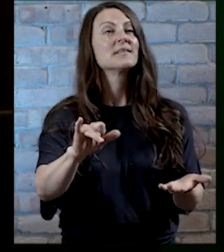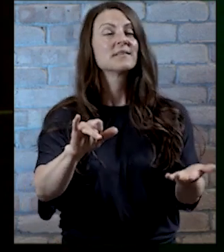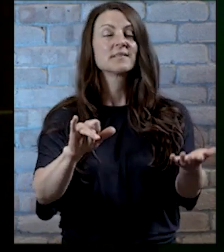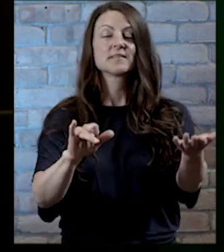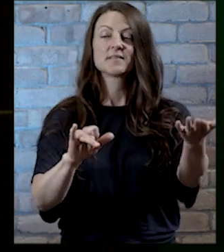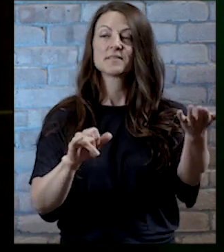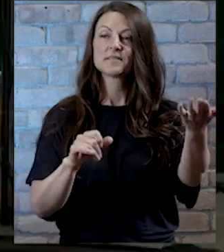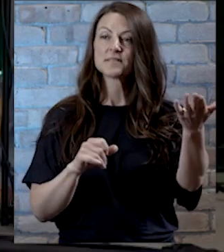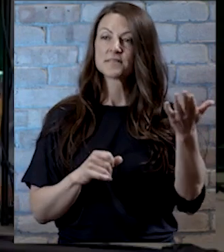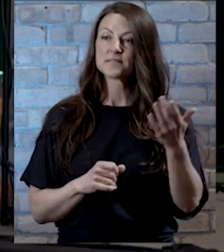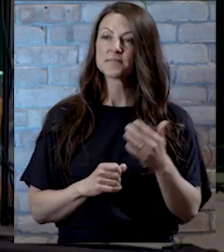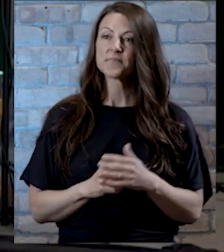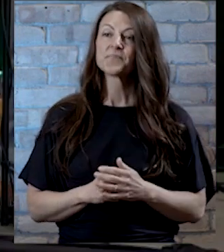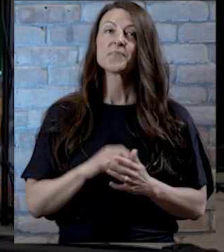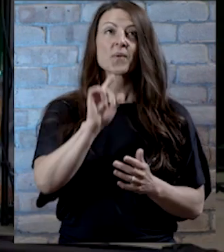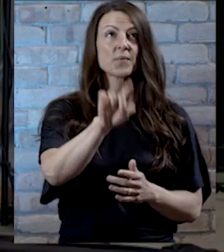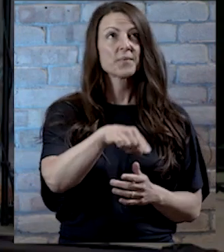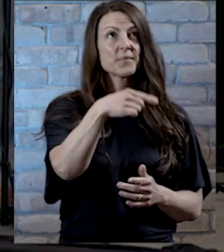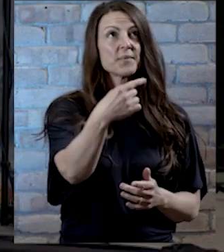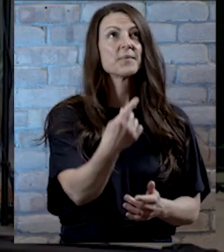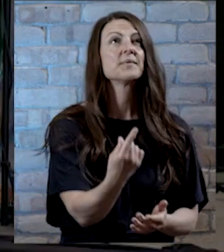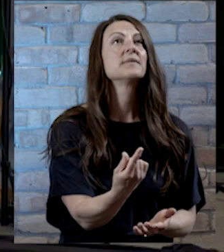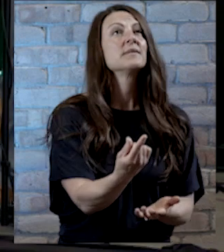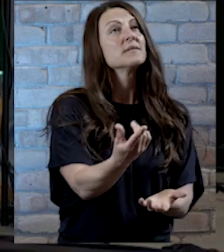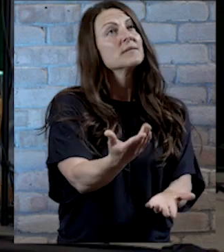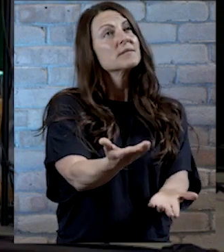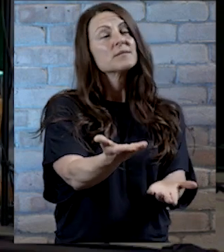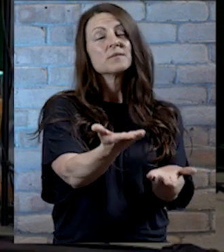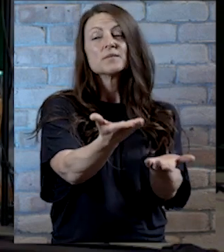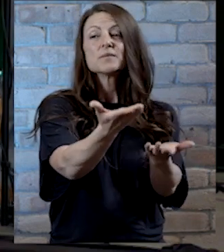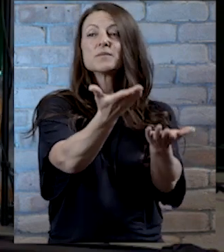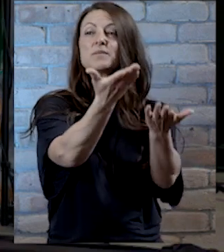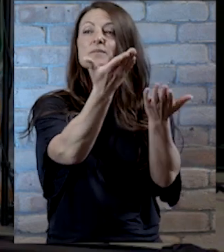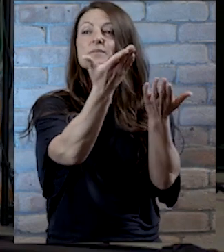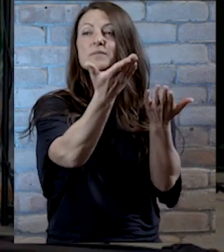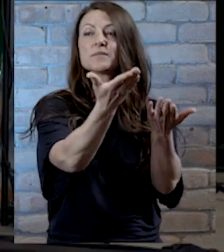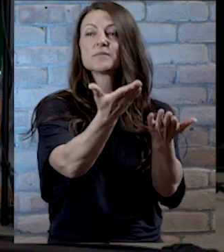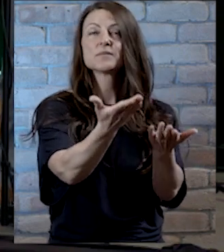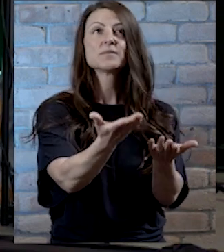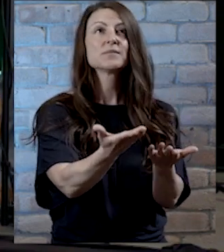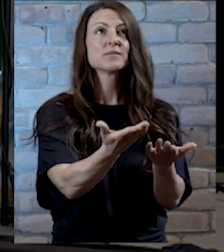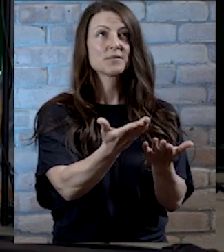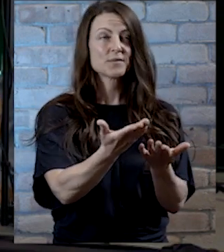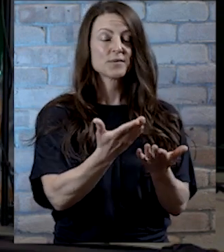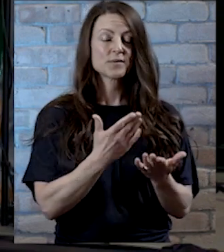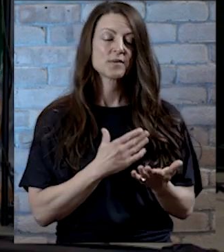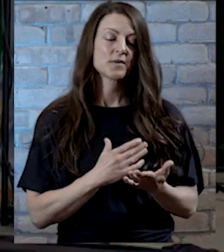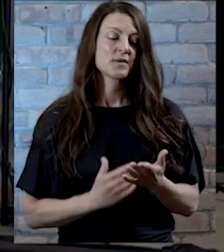Thou and the Lord.